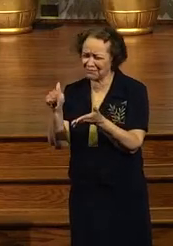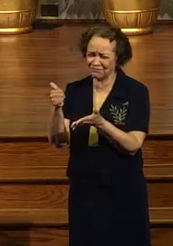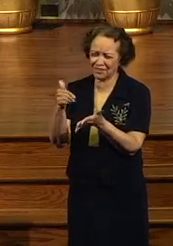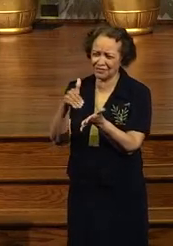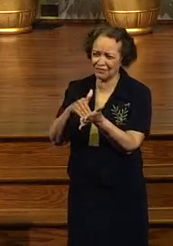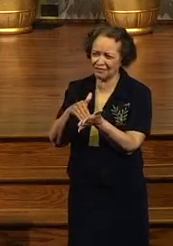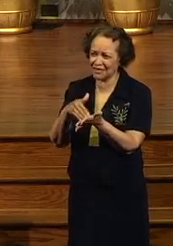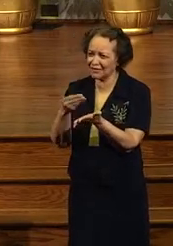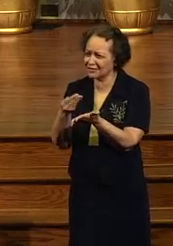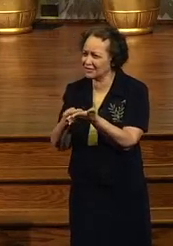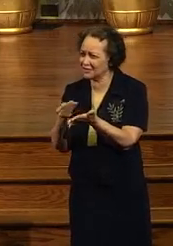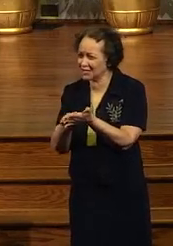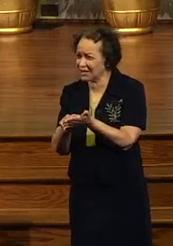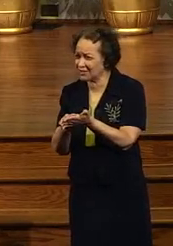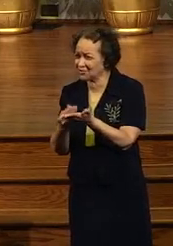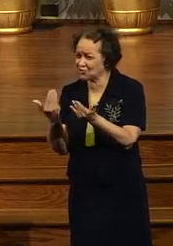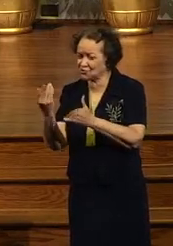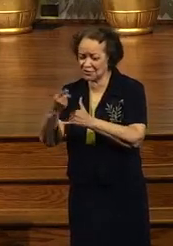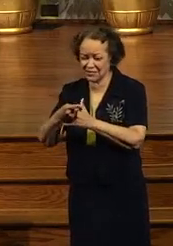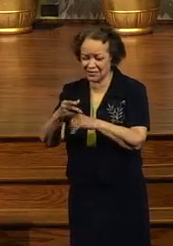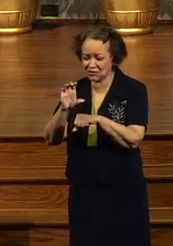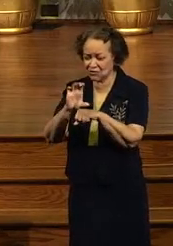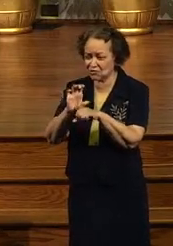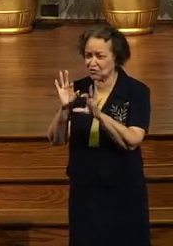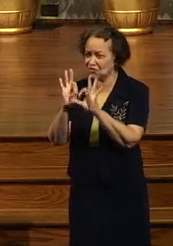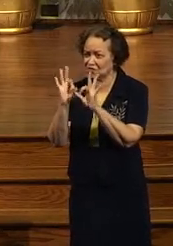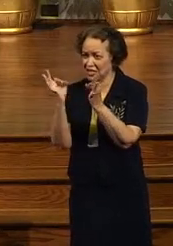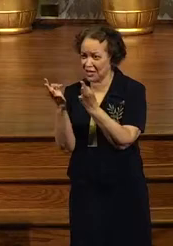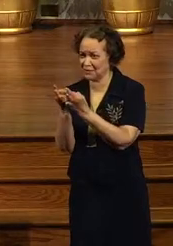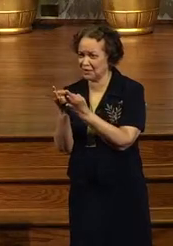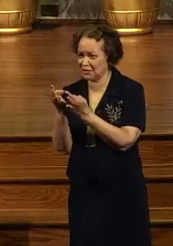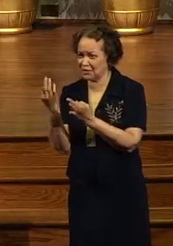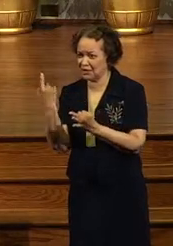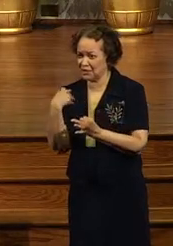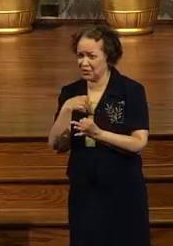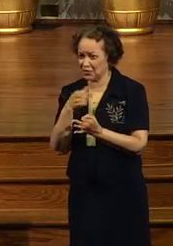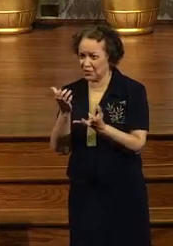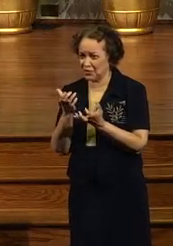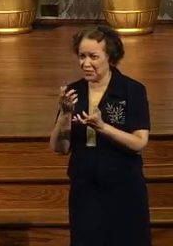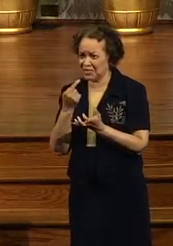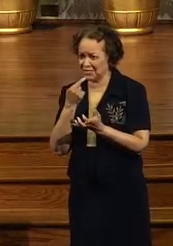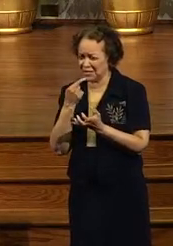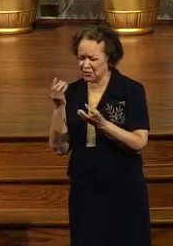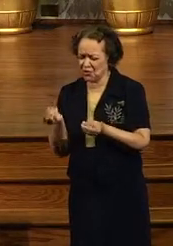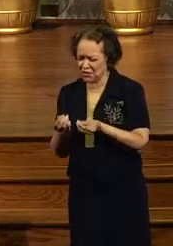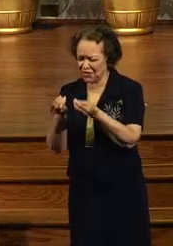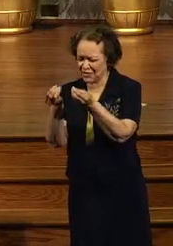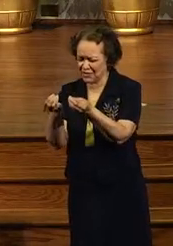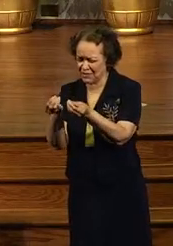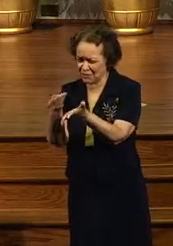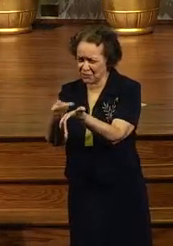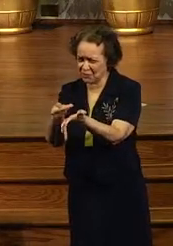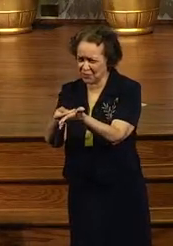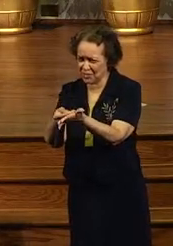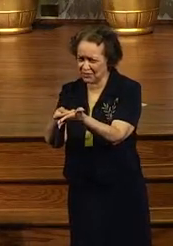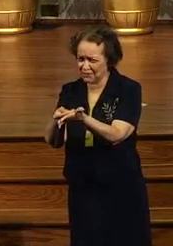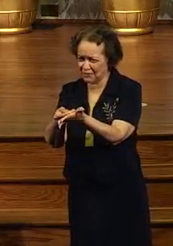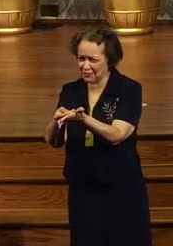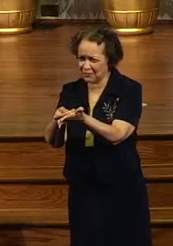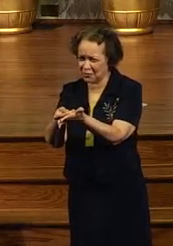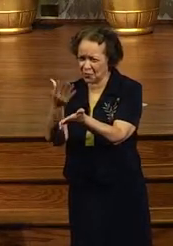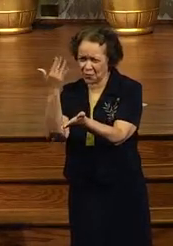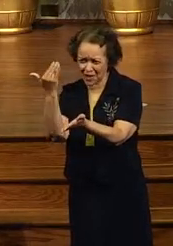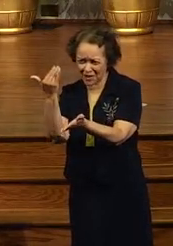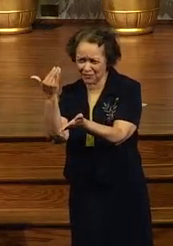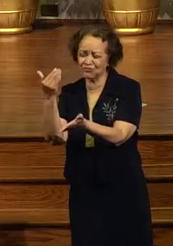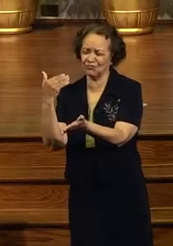would like for us today as a church family to say we will provide the funds. We will give to make sure that our young people and those